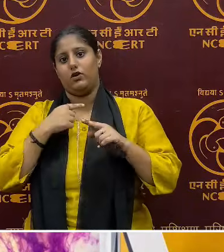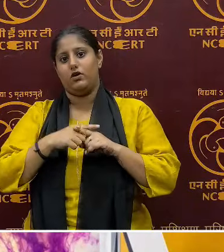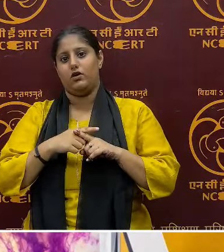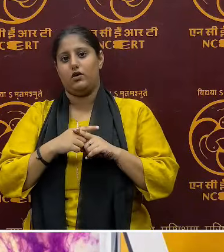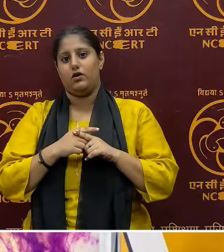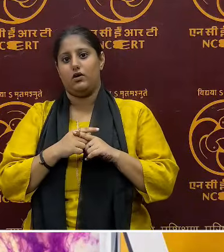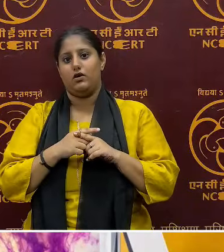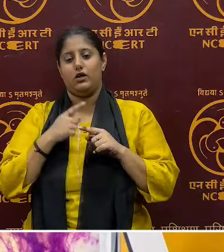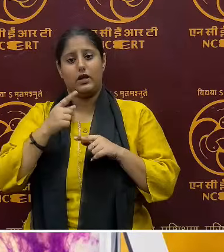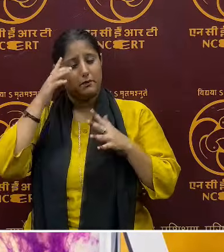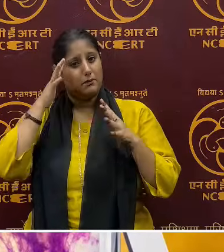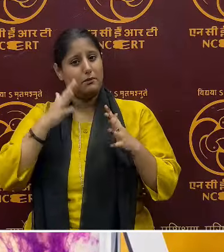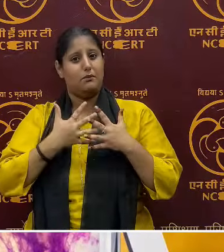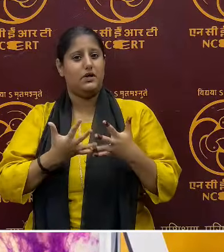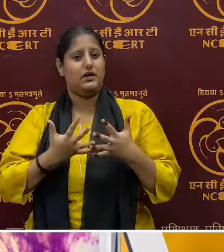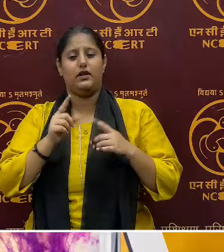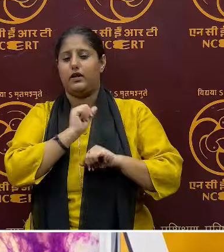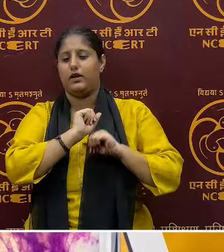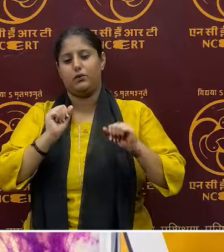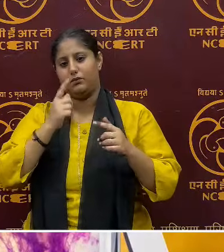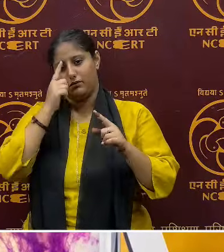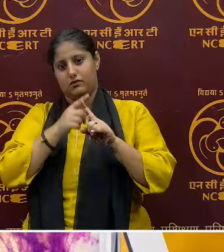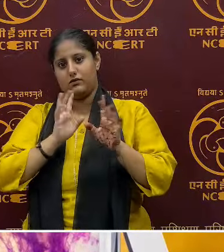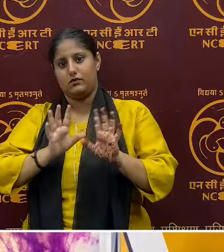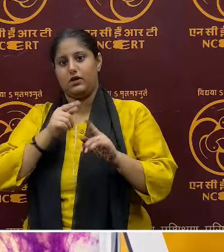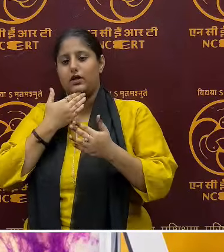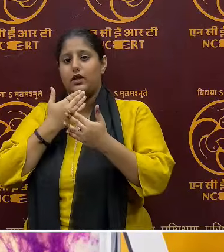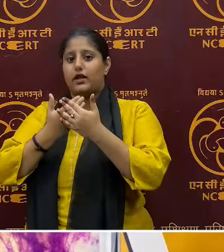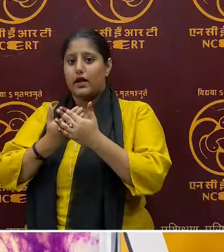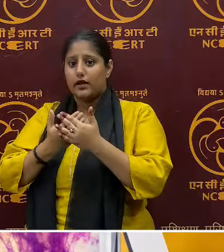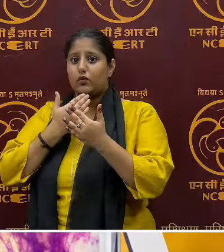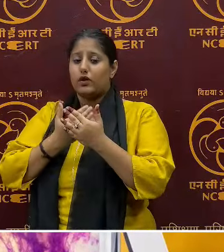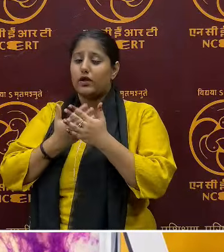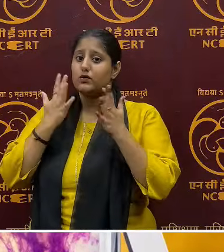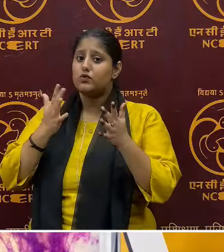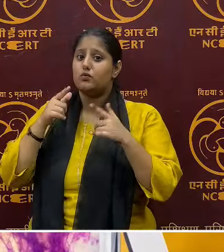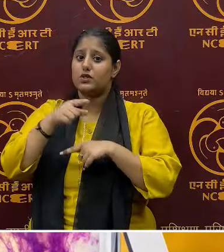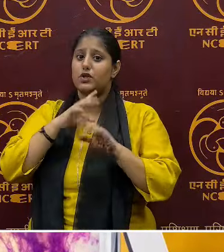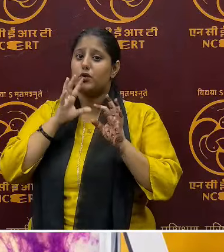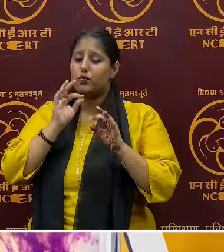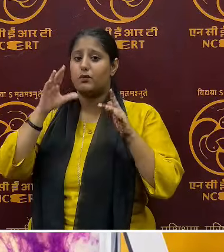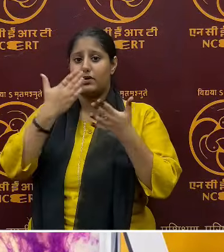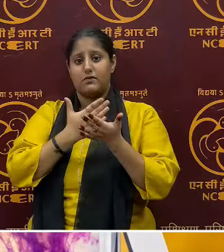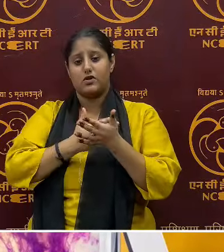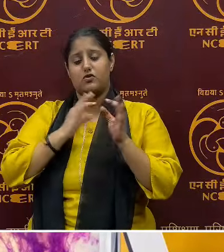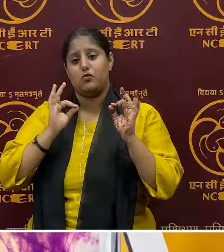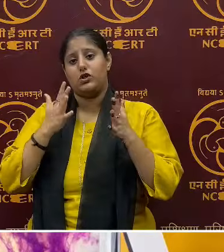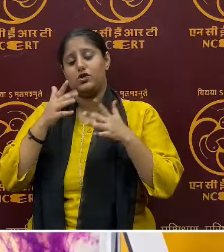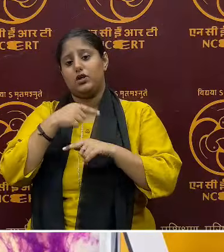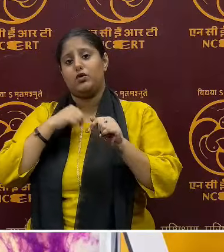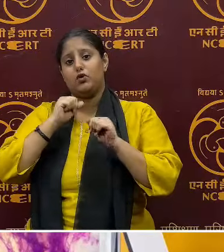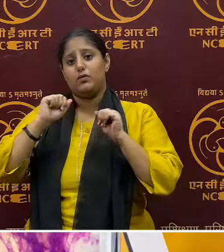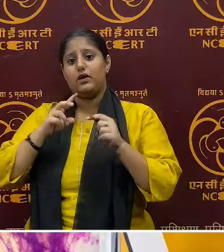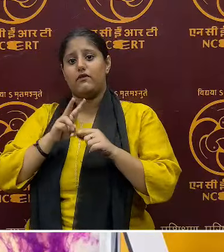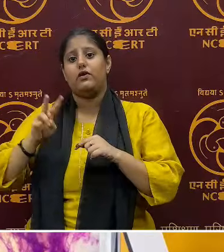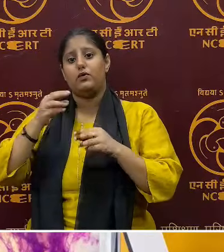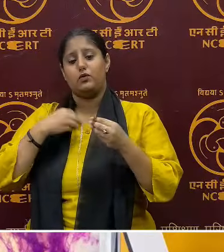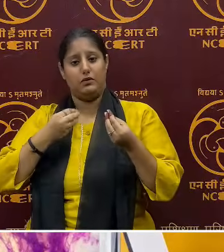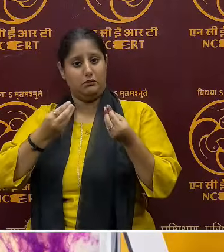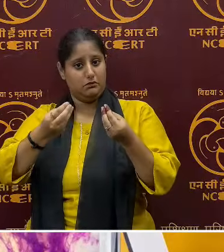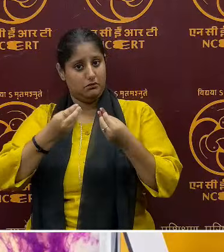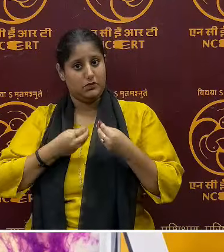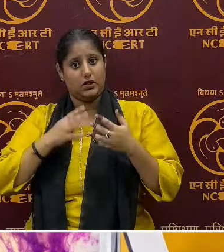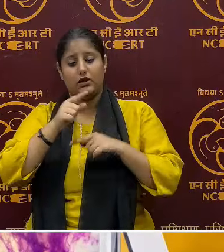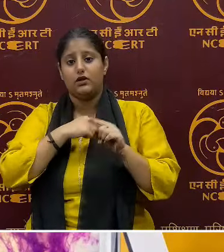all a burdensome task for you. So ma'am, thank you so much. It was a wonderful session, thank you for sharing your valuable inputs with us.